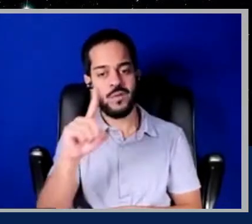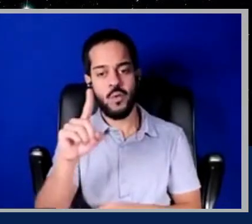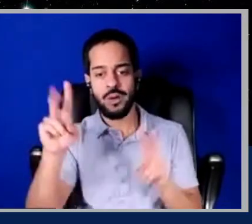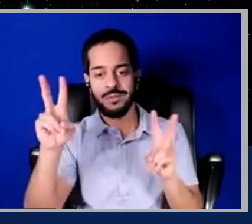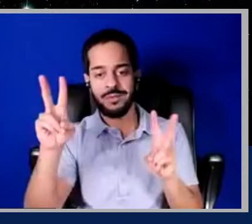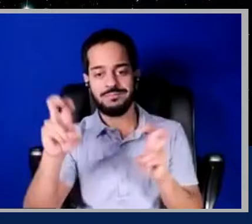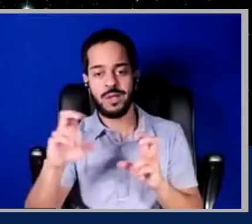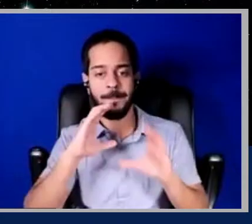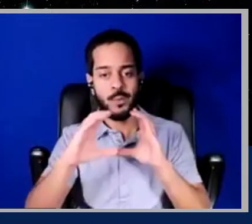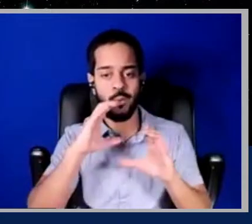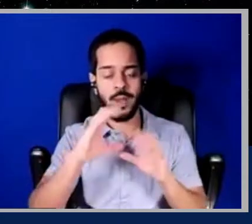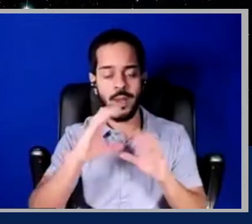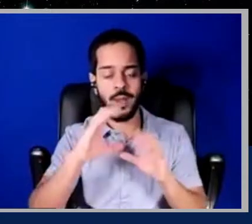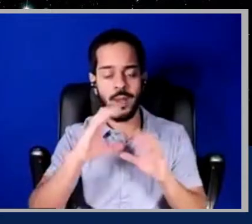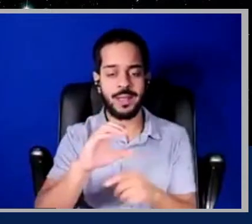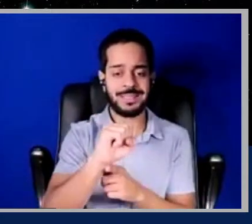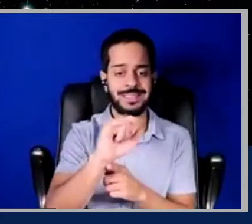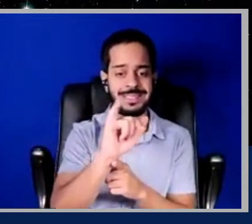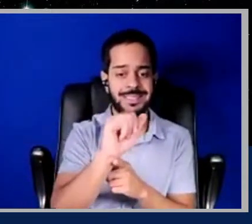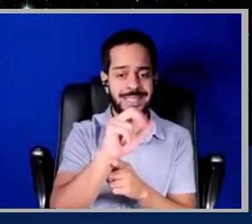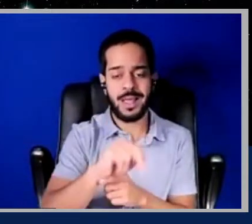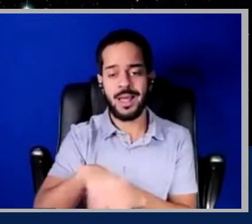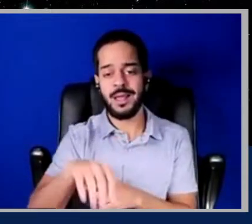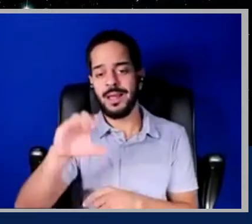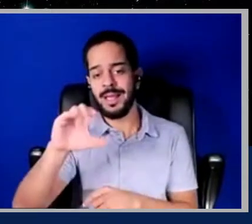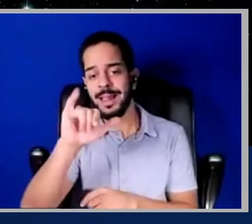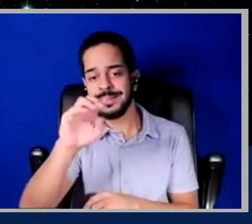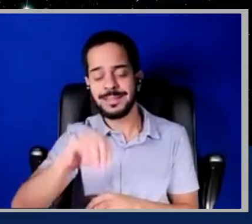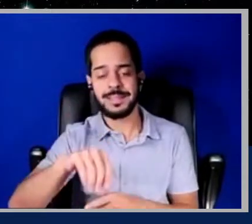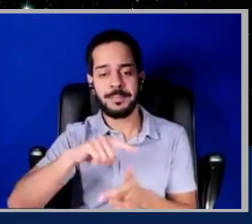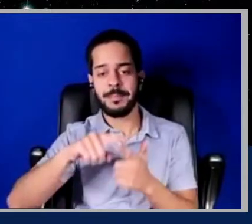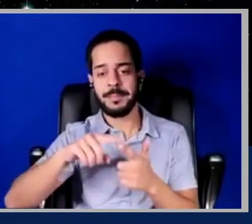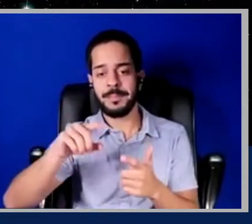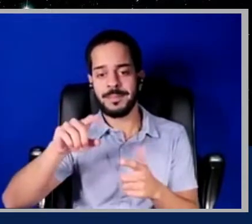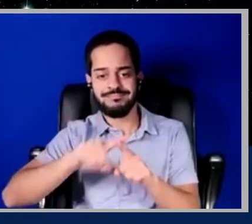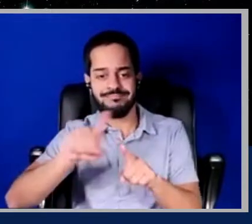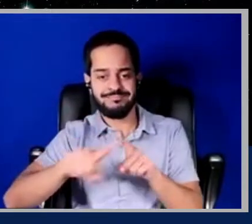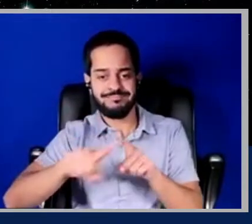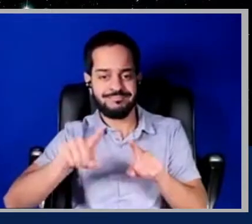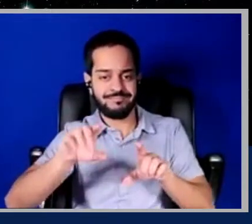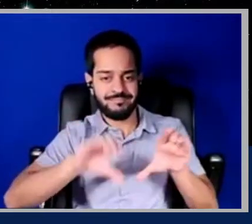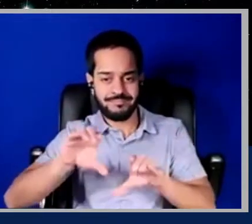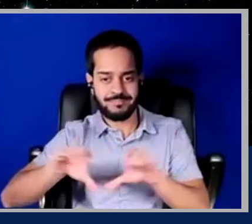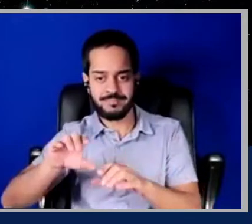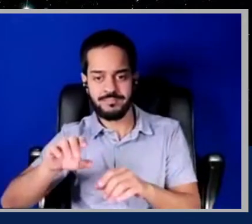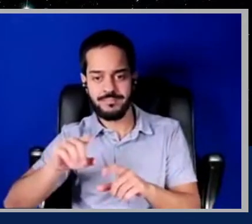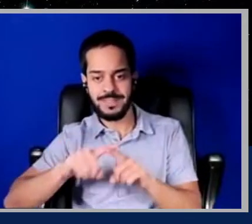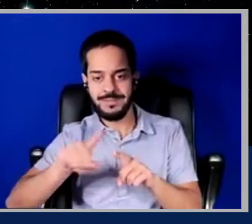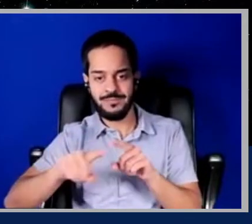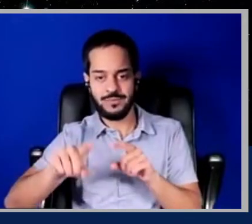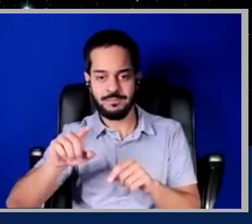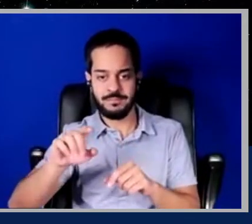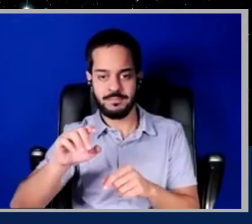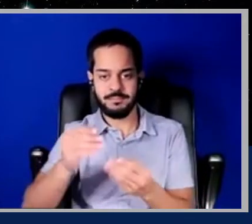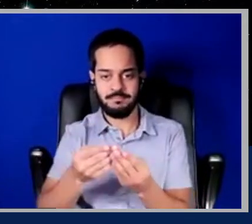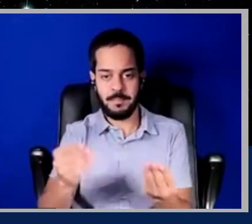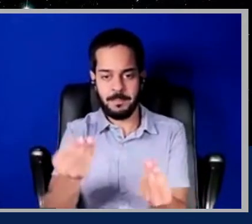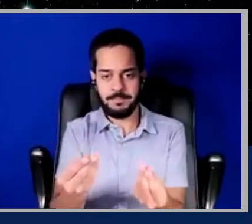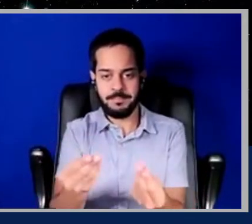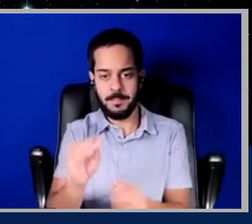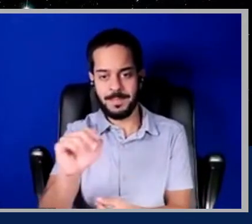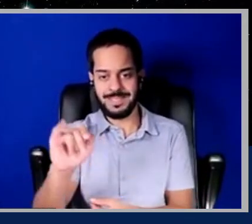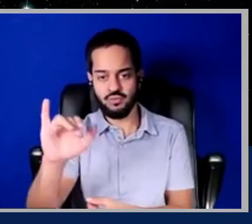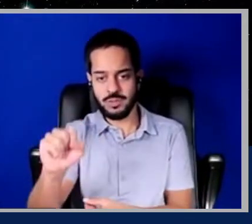silicon, iron, calcium, argon, neon, whatever, right? Those scientific stories still have to